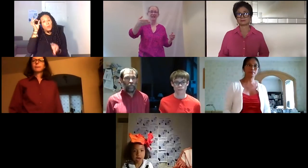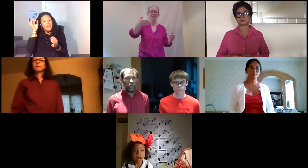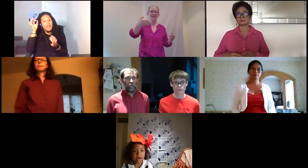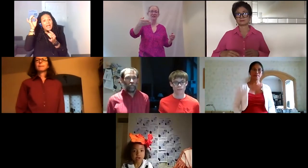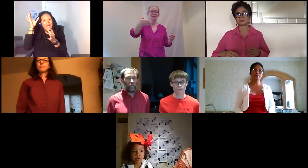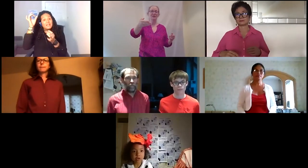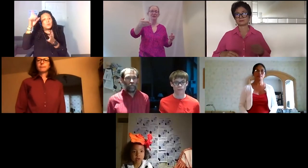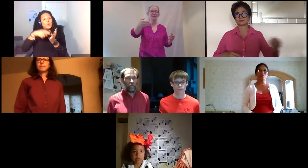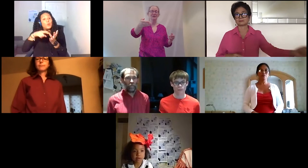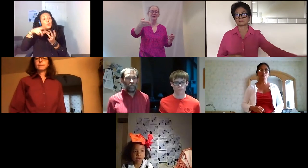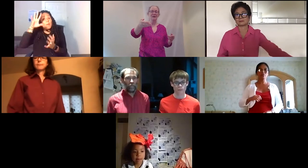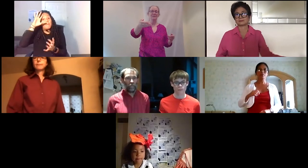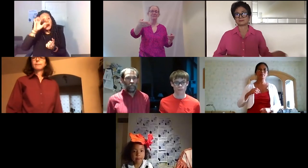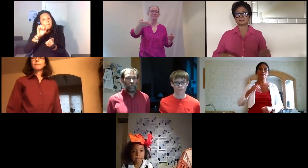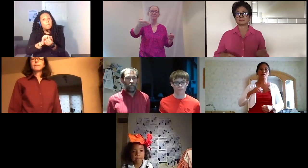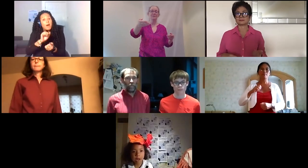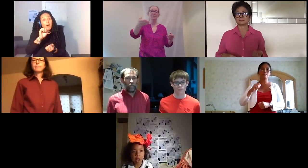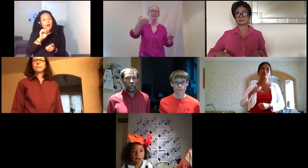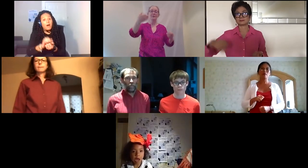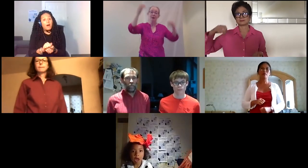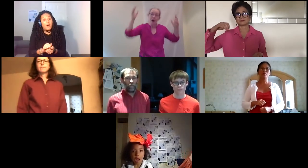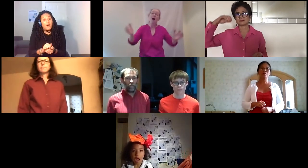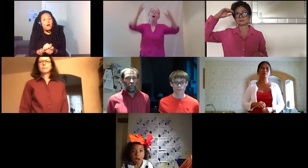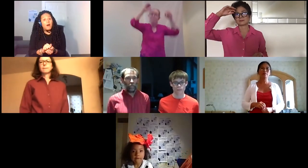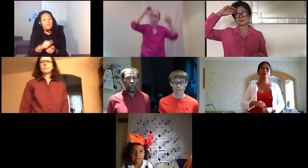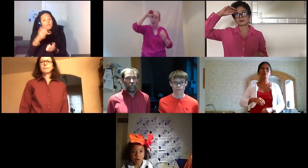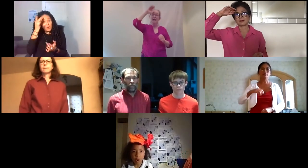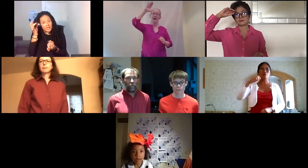Forgetting to remember,